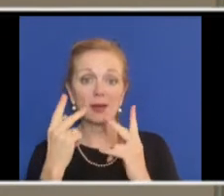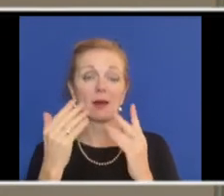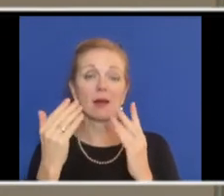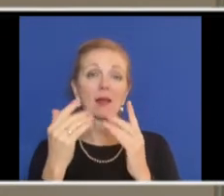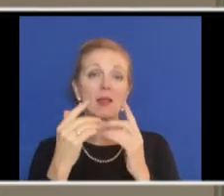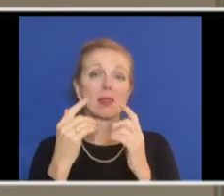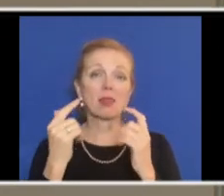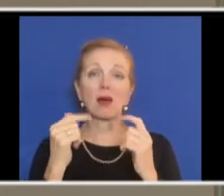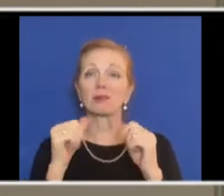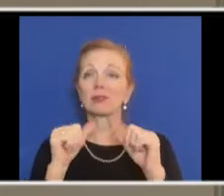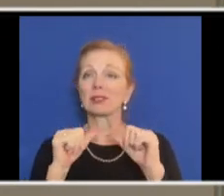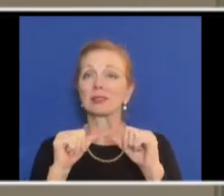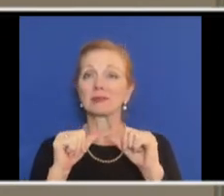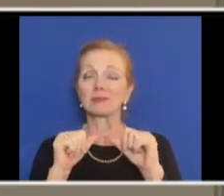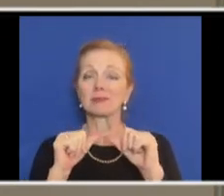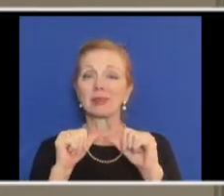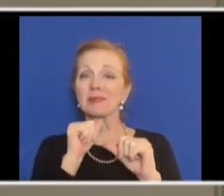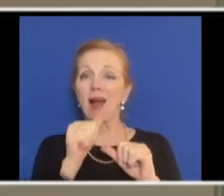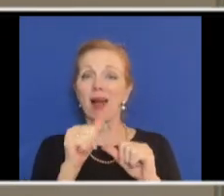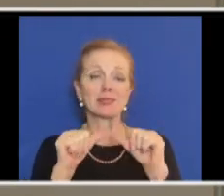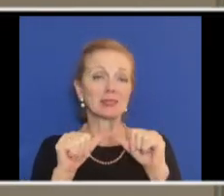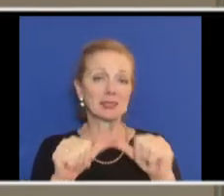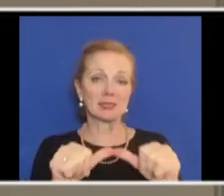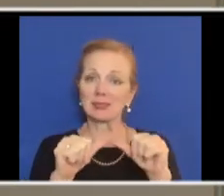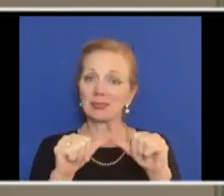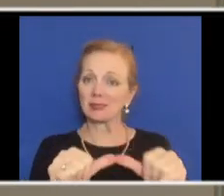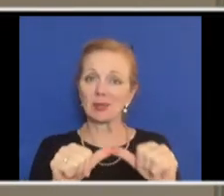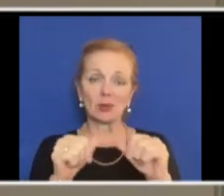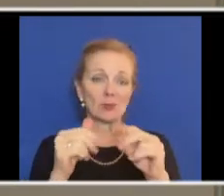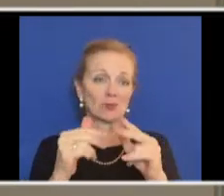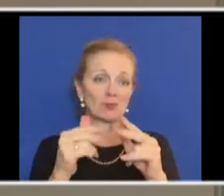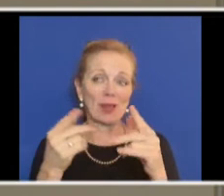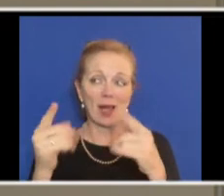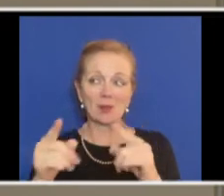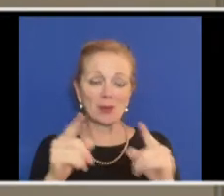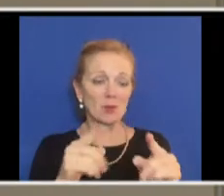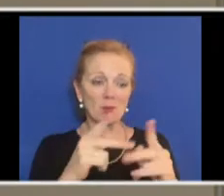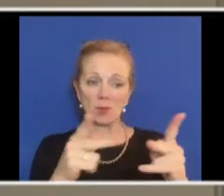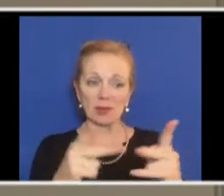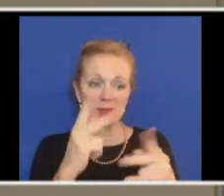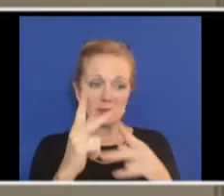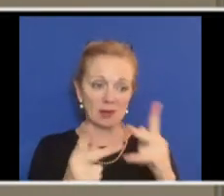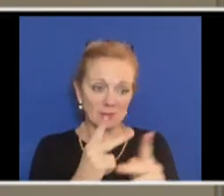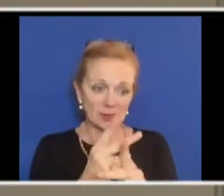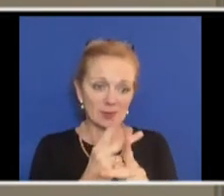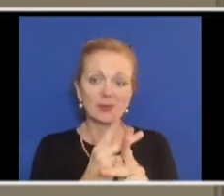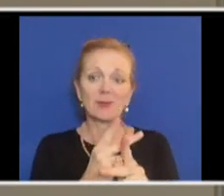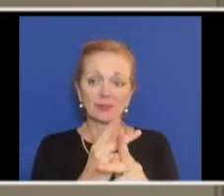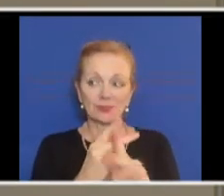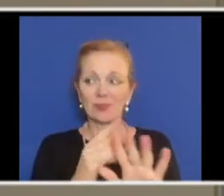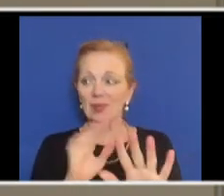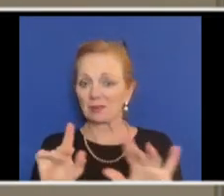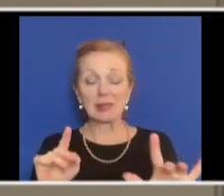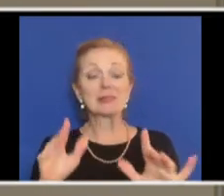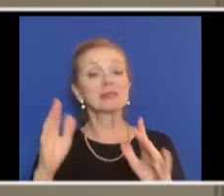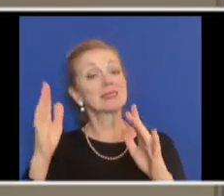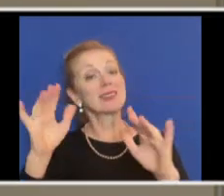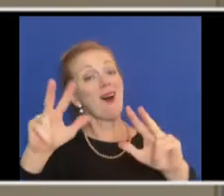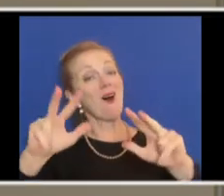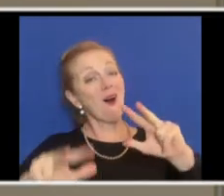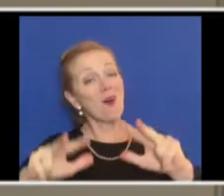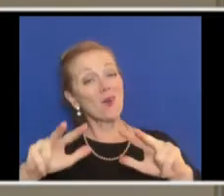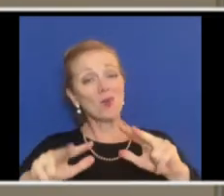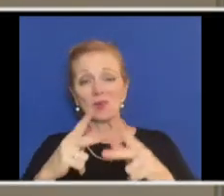inconsistencies with with Place types and it is expected it is an awkward place